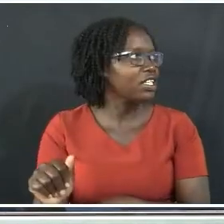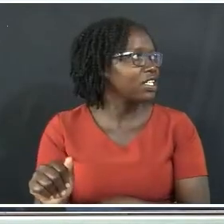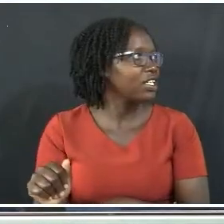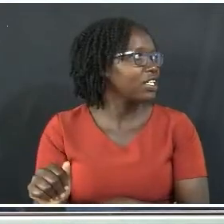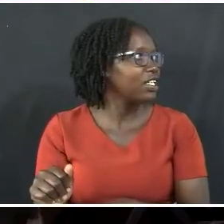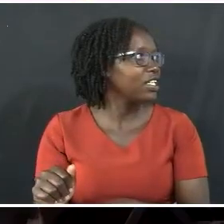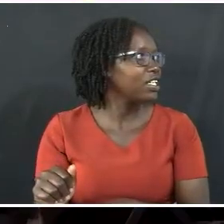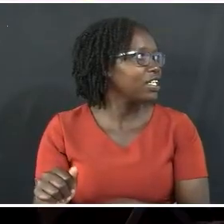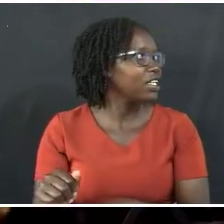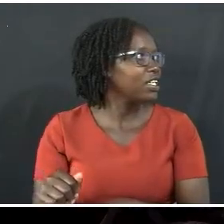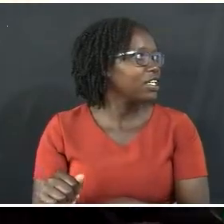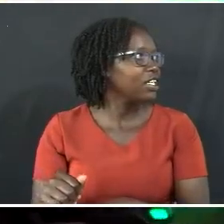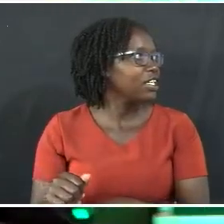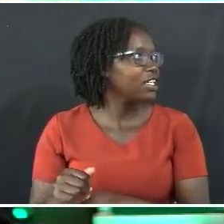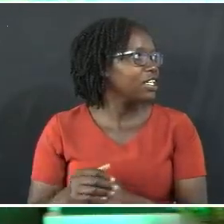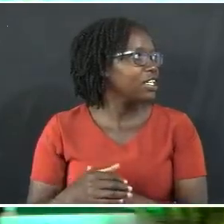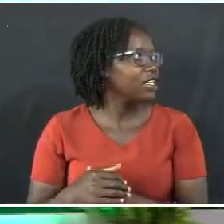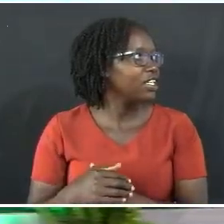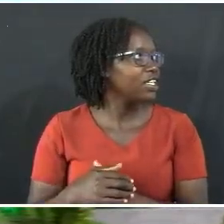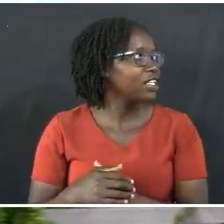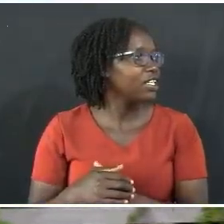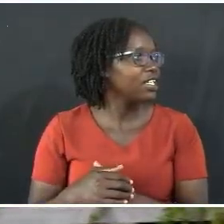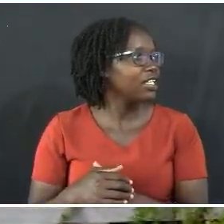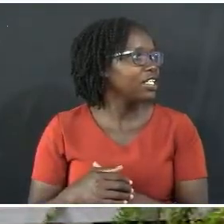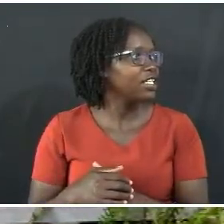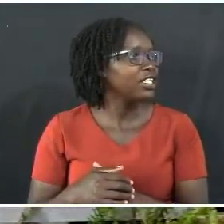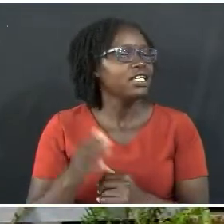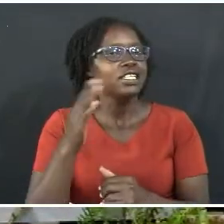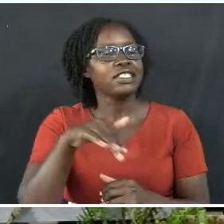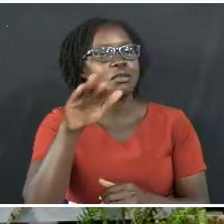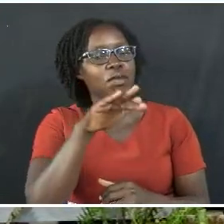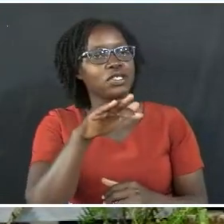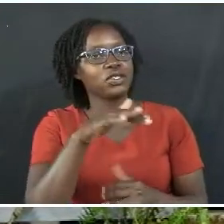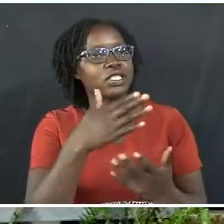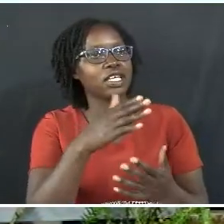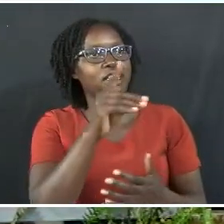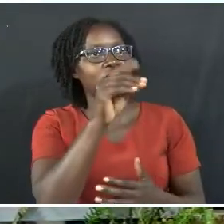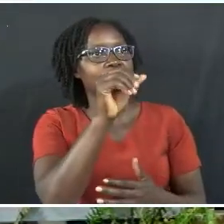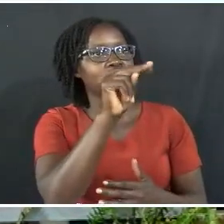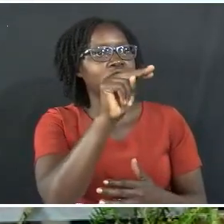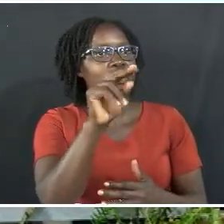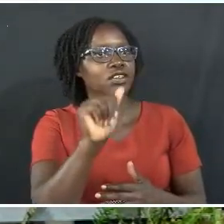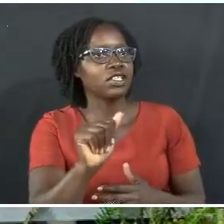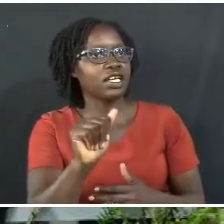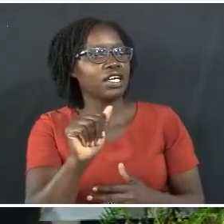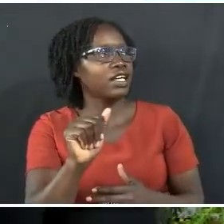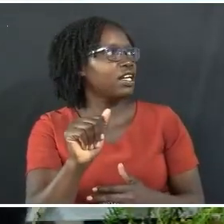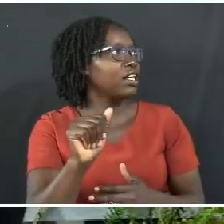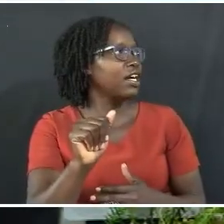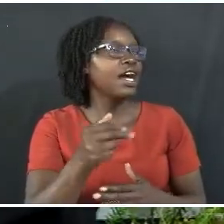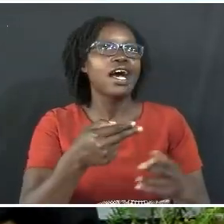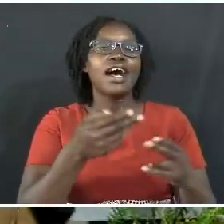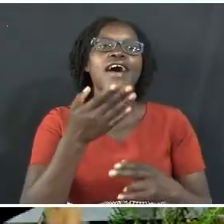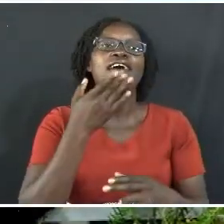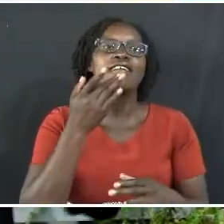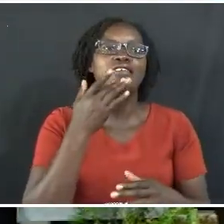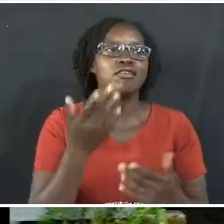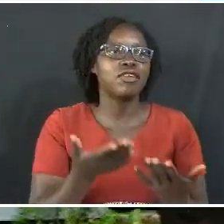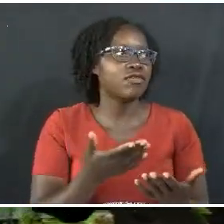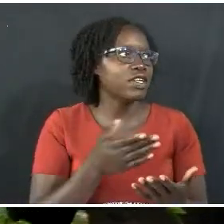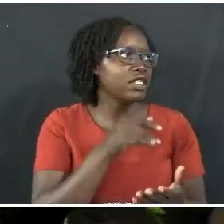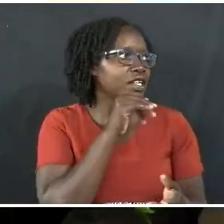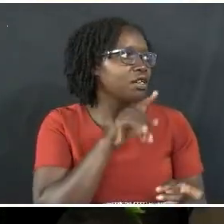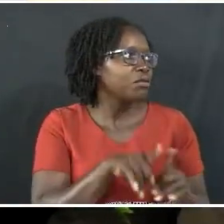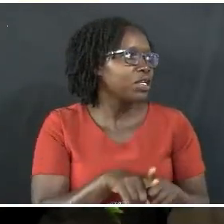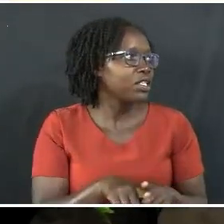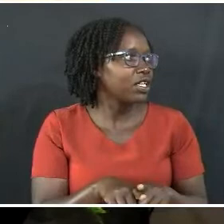have a beautiful name. So your name will have the mansion Donna highly favored. Brother, what is